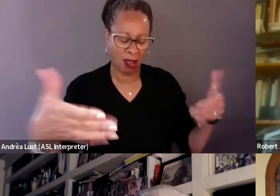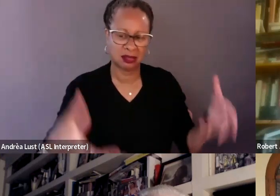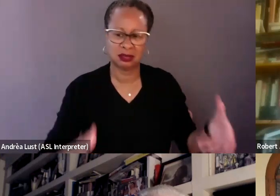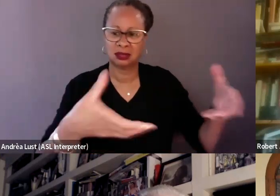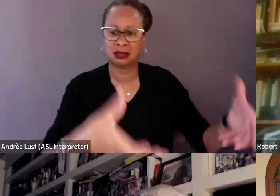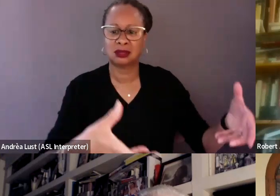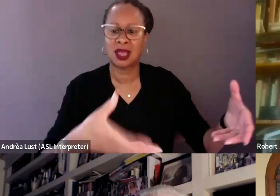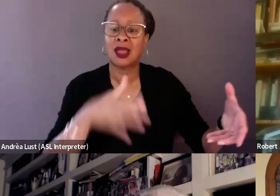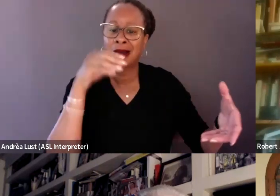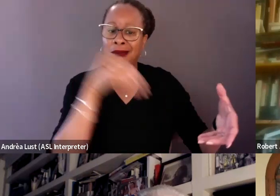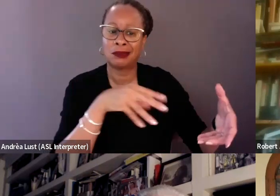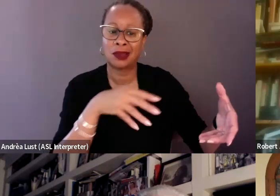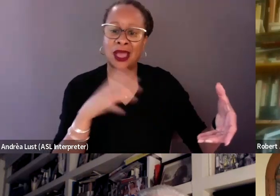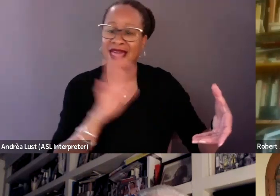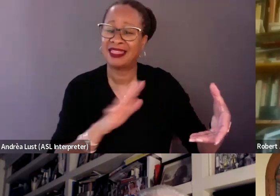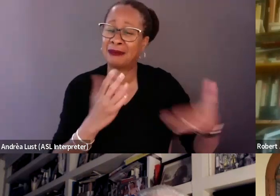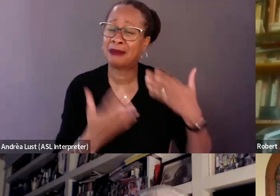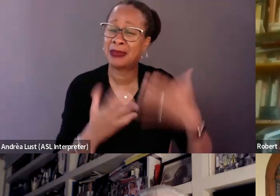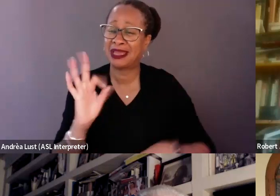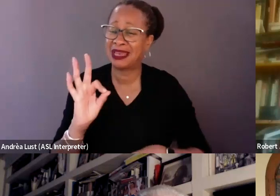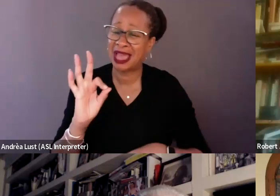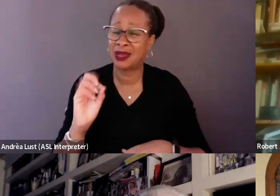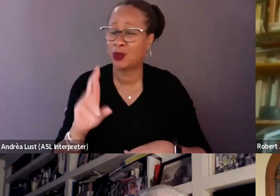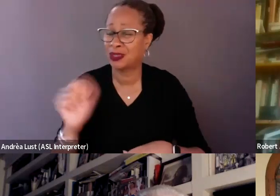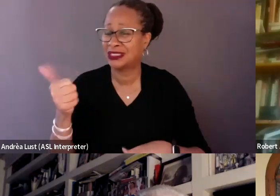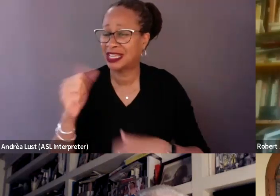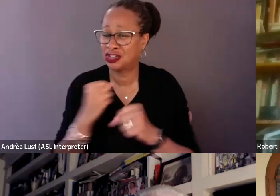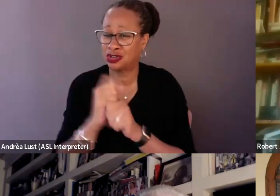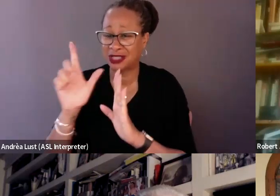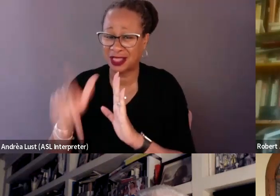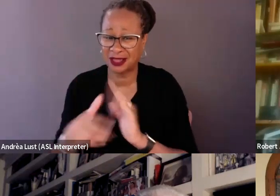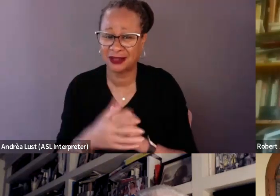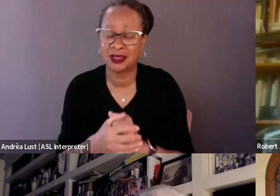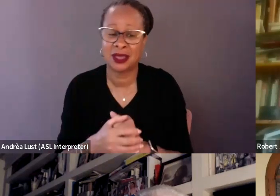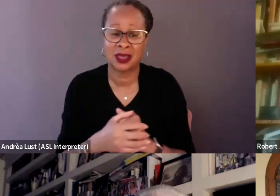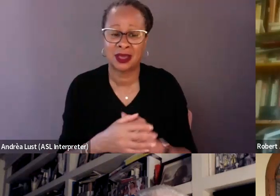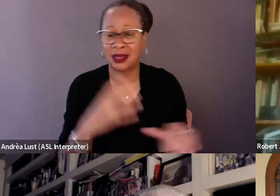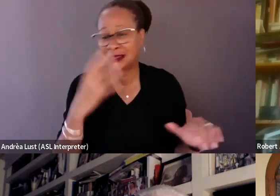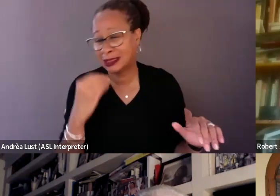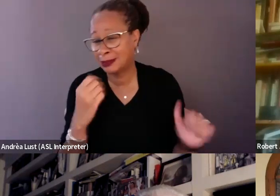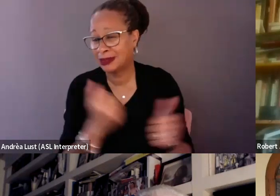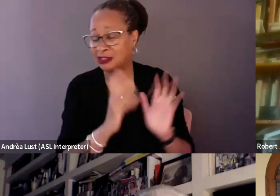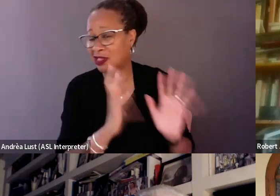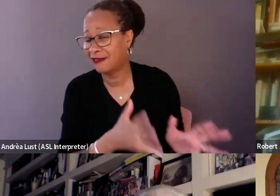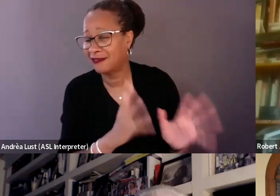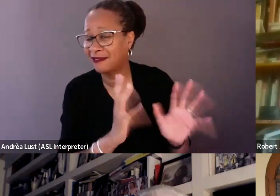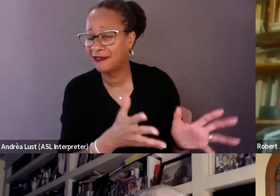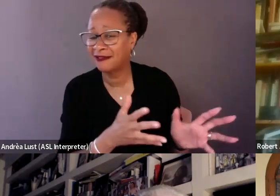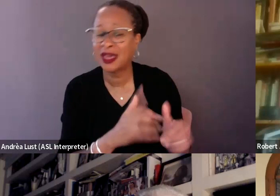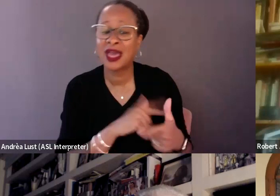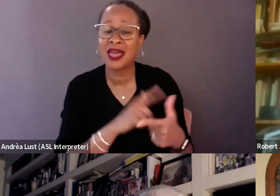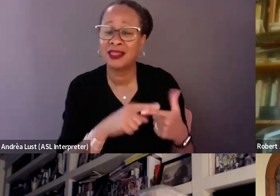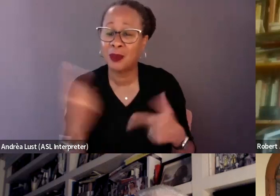I don't know, maybe 9 years or 10 years after, sleeping, everything. And one